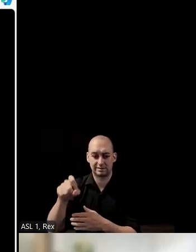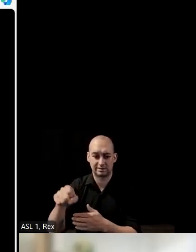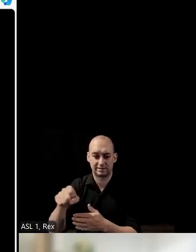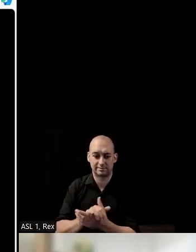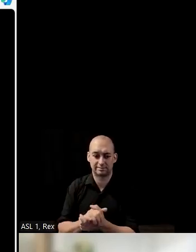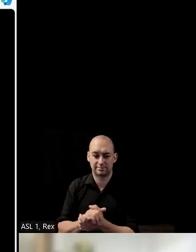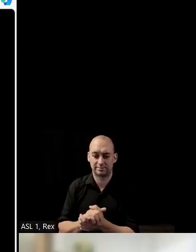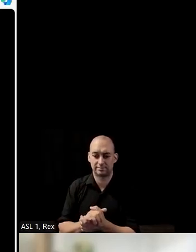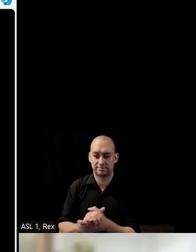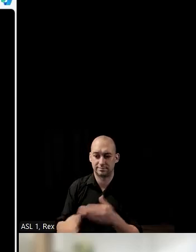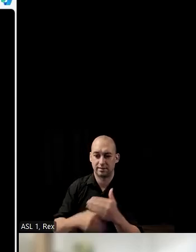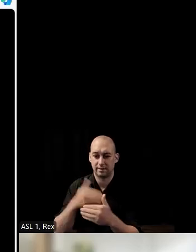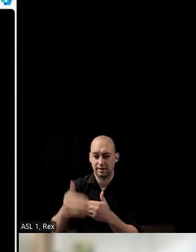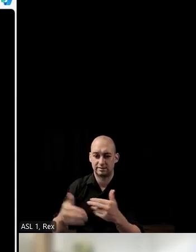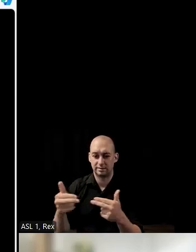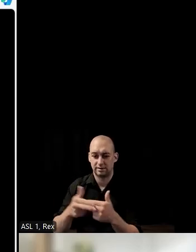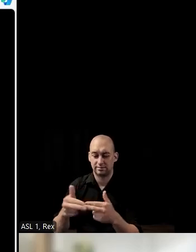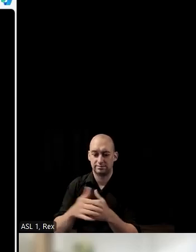Okay, go to the next slide.